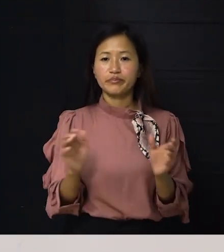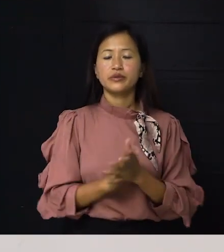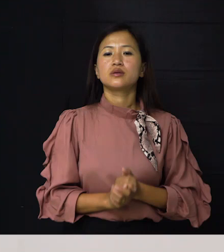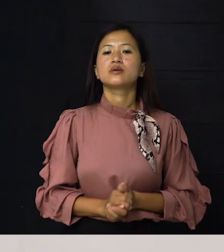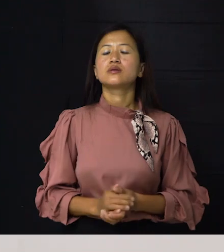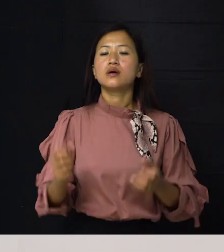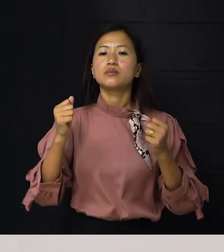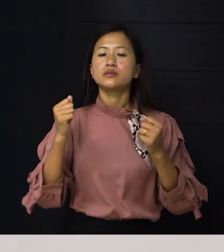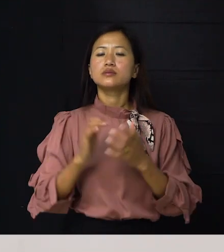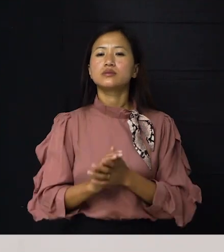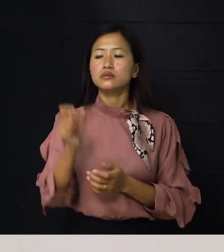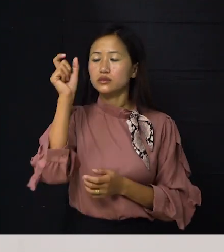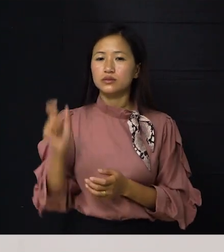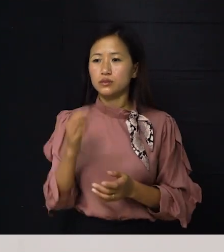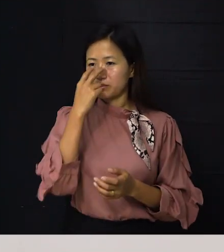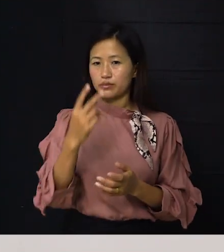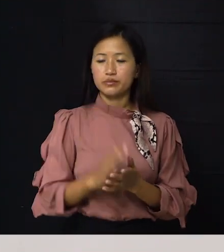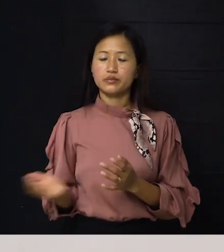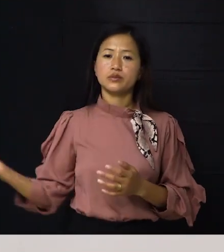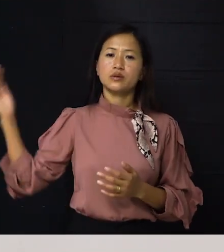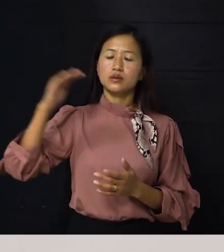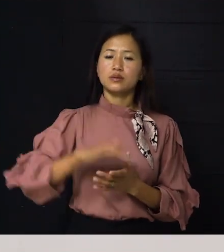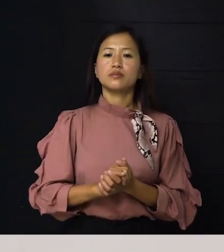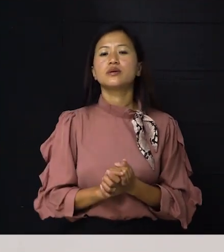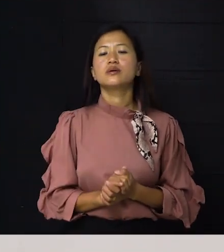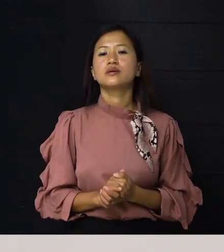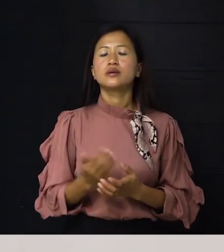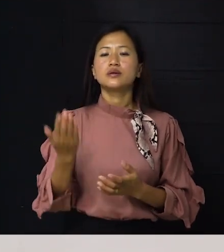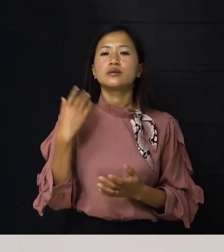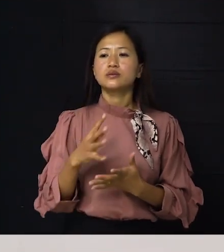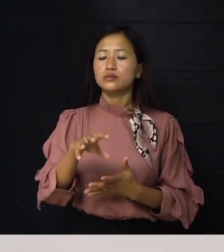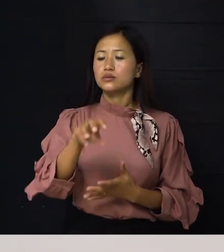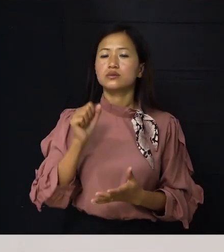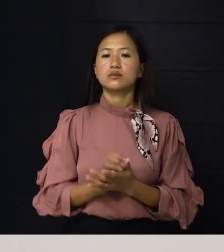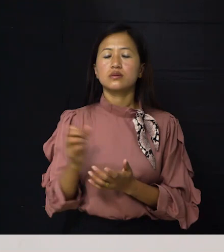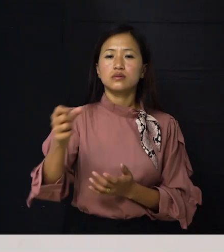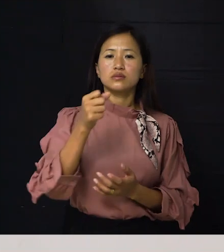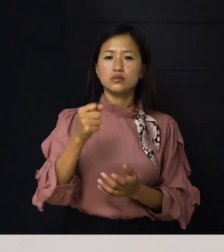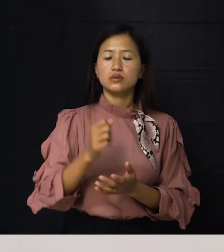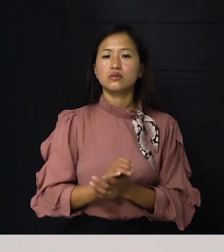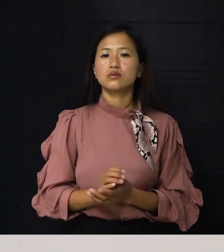successful in strengthening his army, he came back, and then he took control